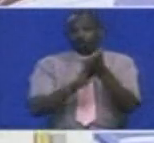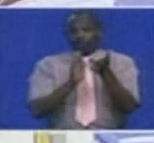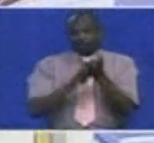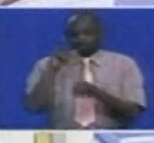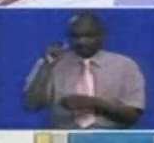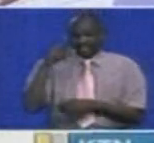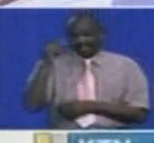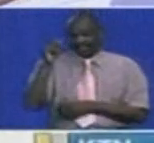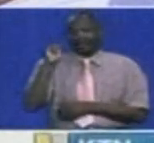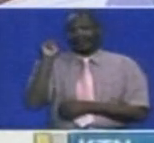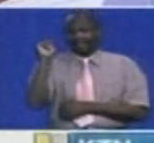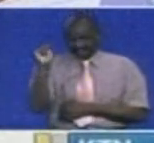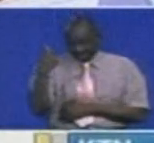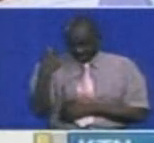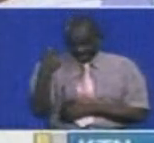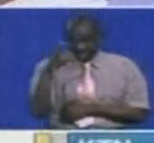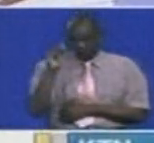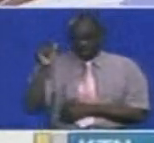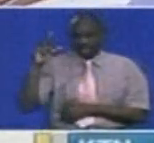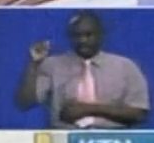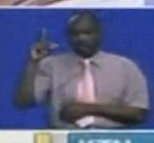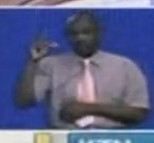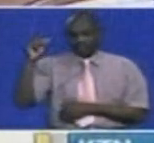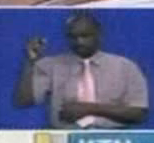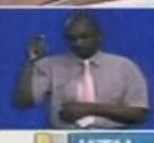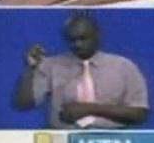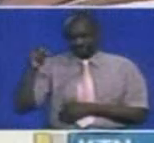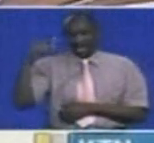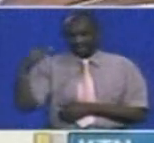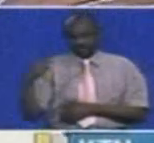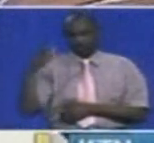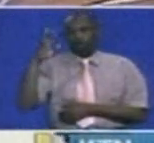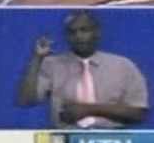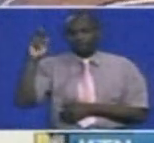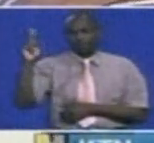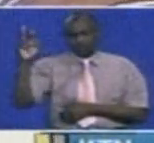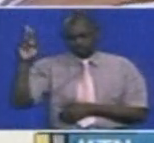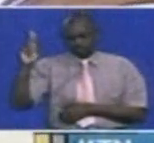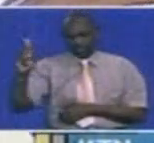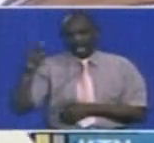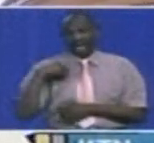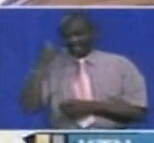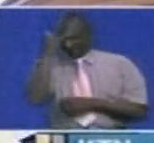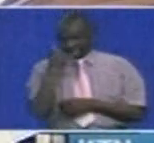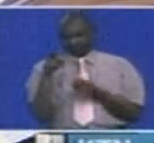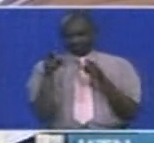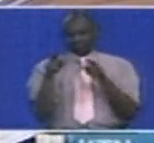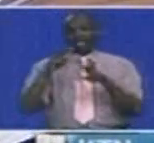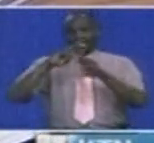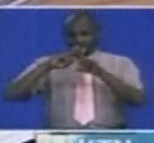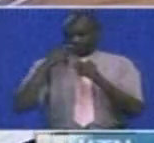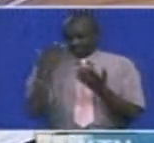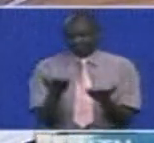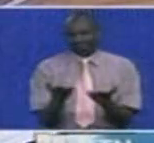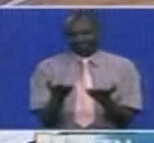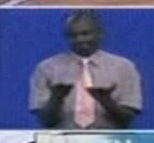at KTN Kenya, at Wilson underscore Mburu, and at Yvonne Okwara. The hashtag tonight is Big Q. So do let us know